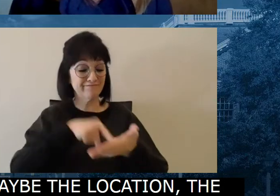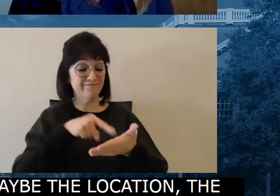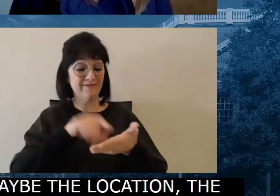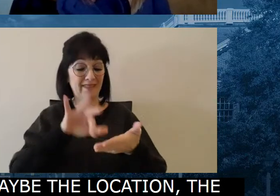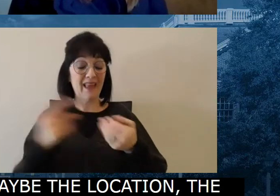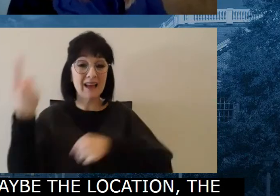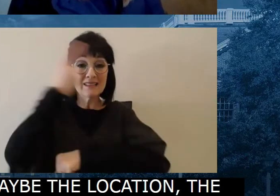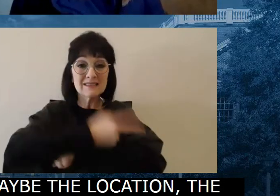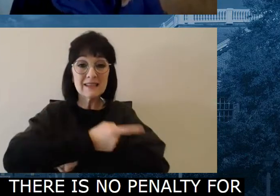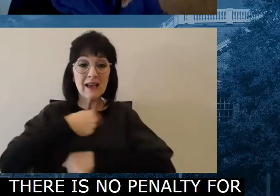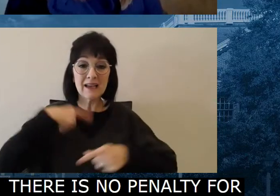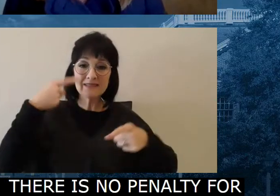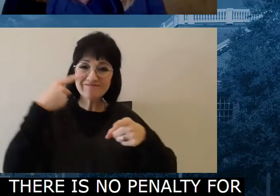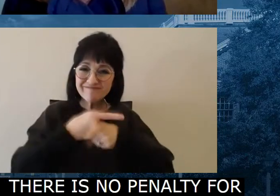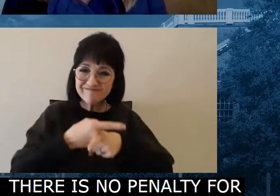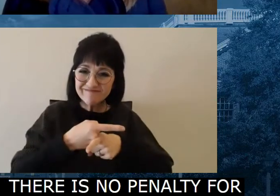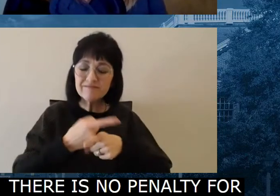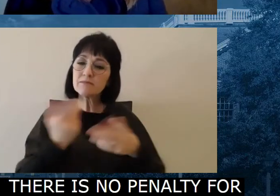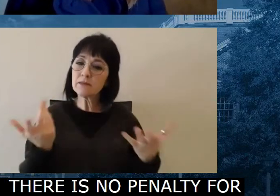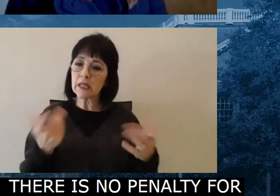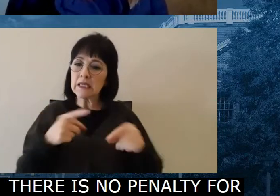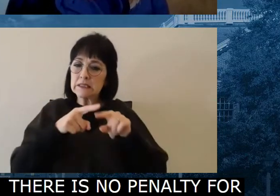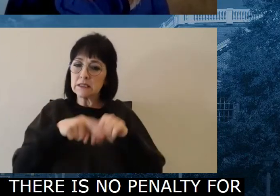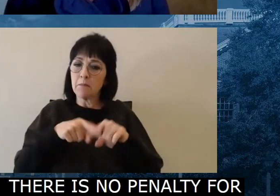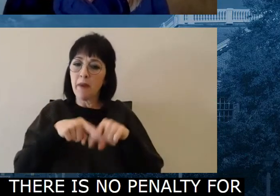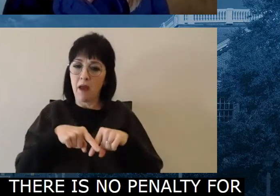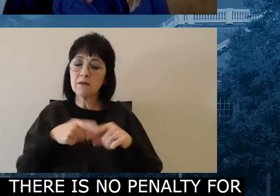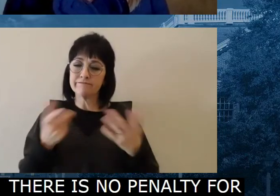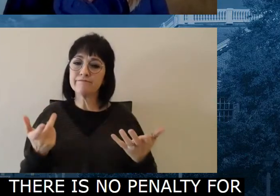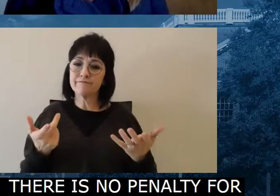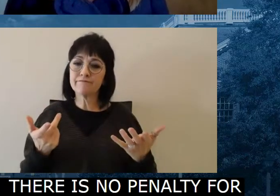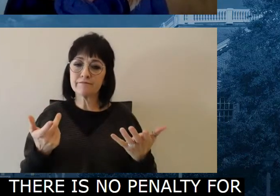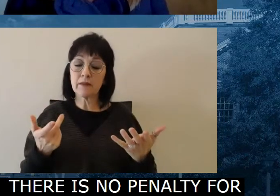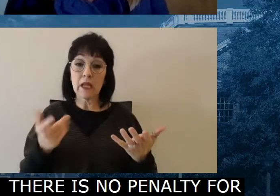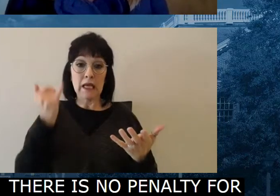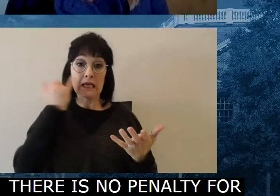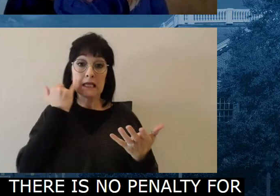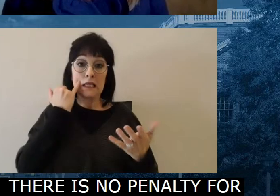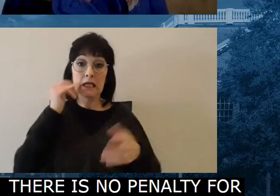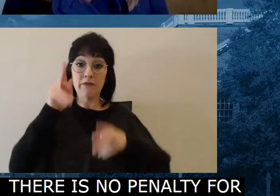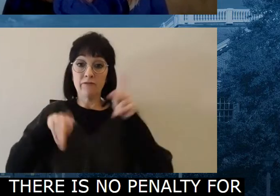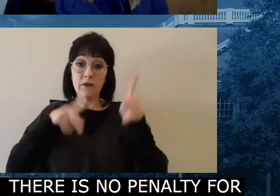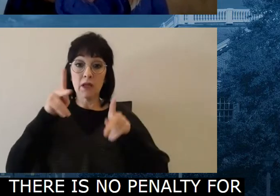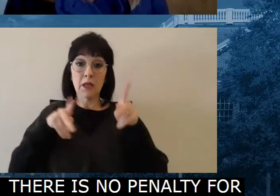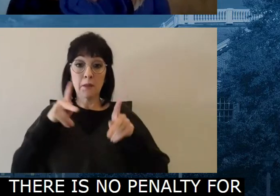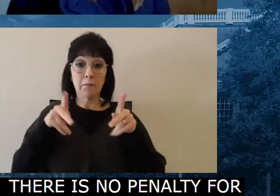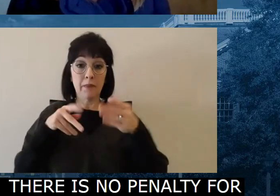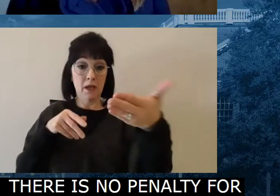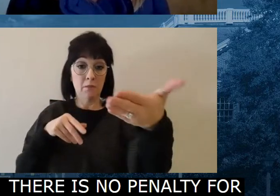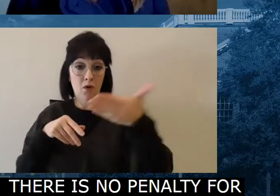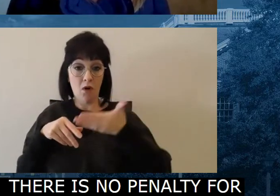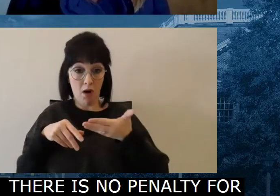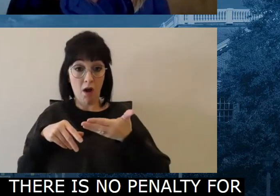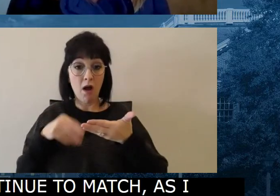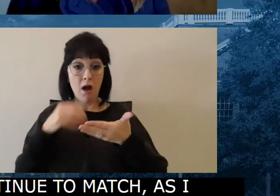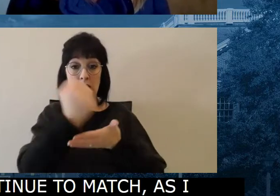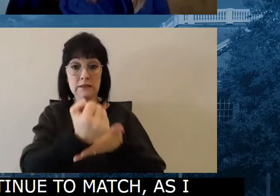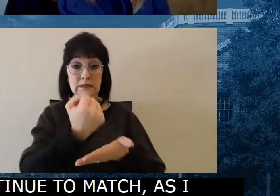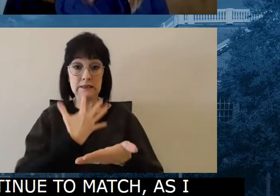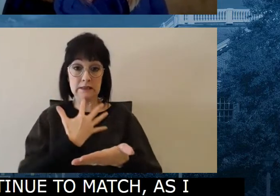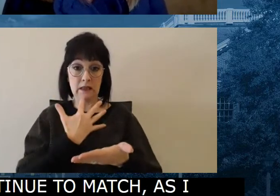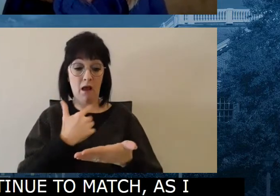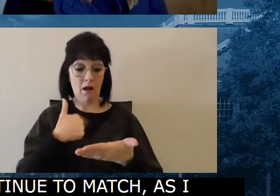invitation. We continue to match, as I mentioned before, those on the list who've been